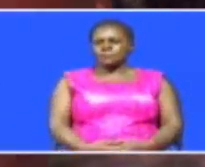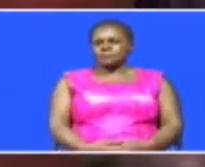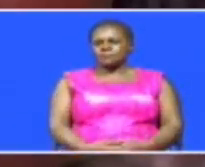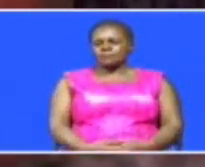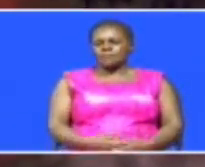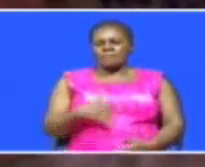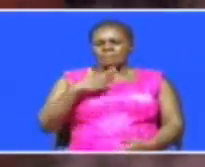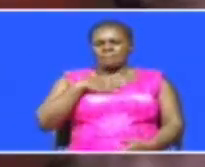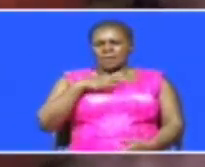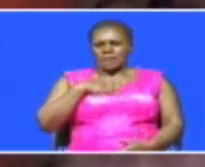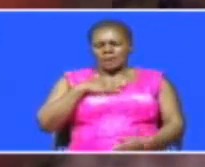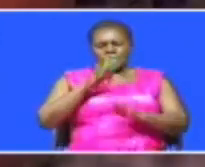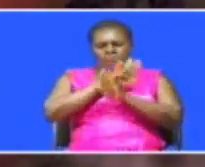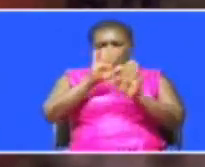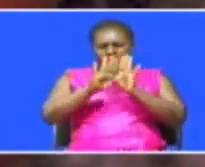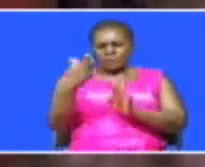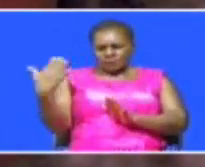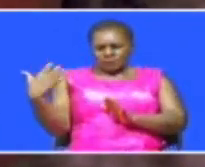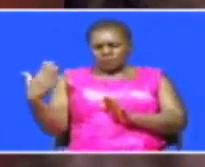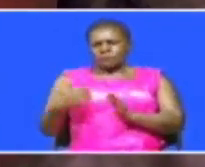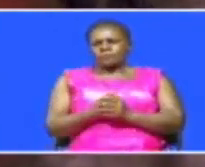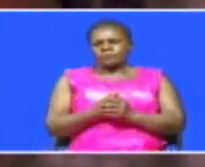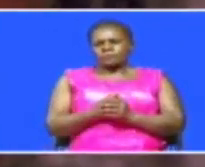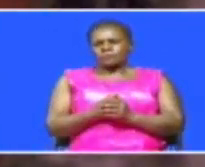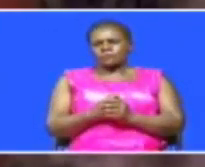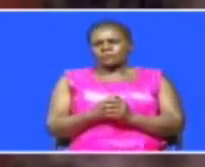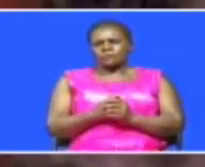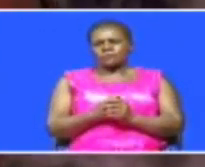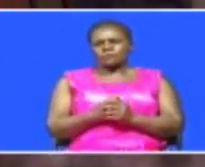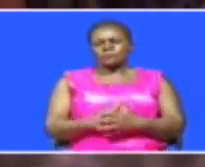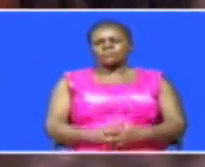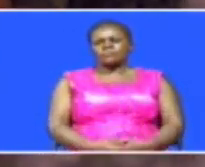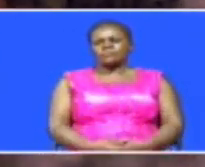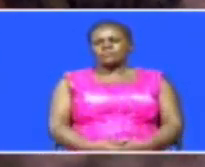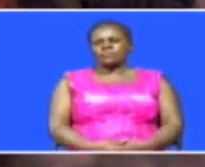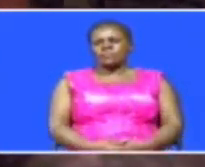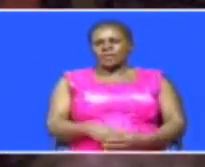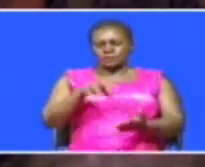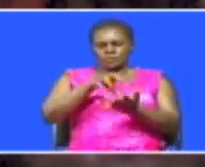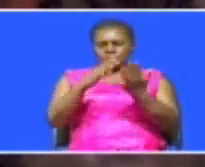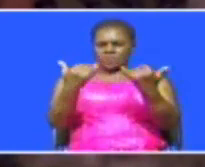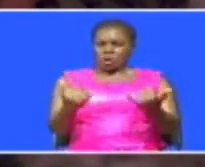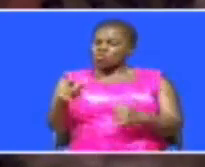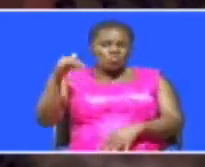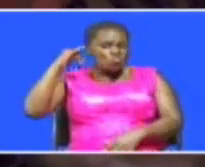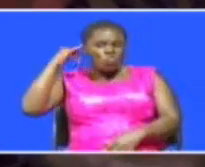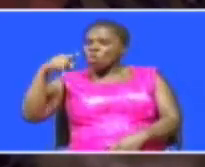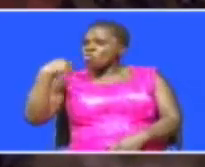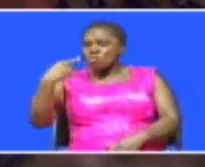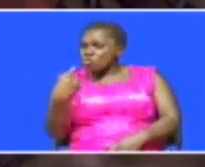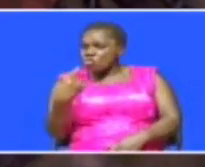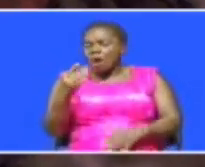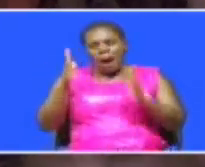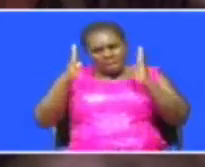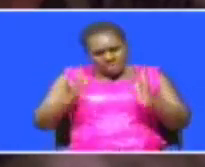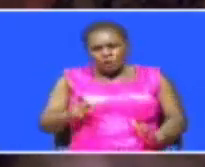She's my everything. So, in such a situation, who else do you call except the person